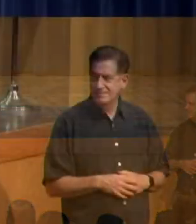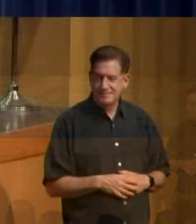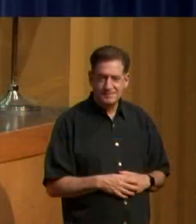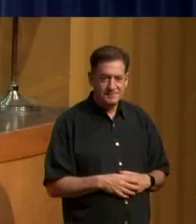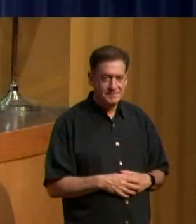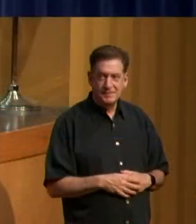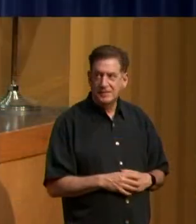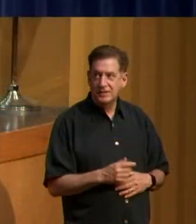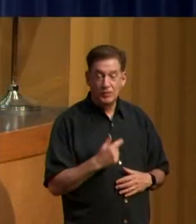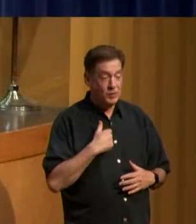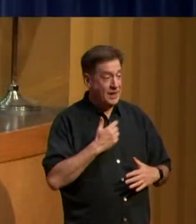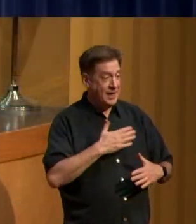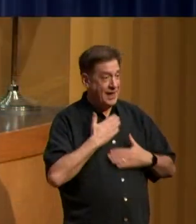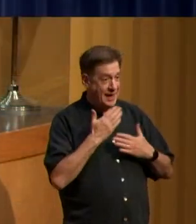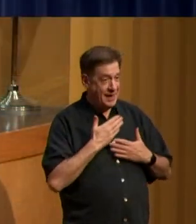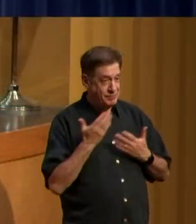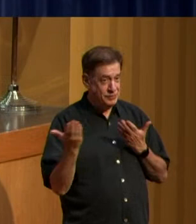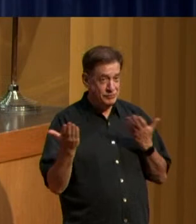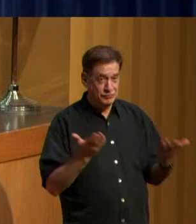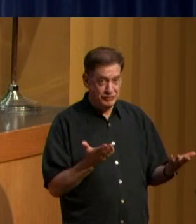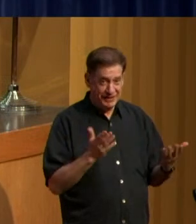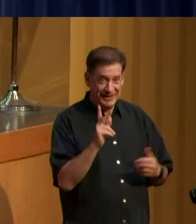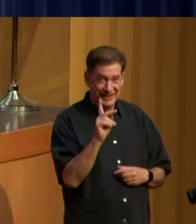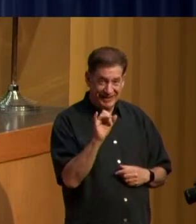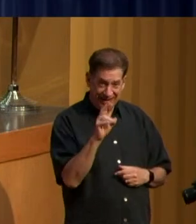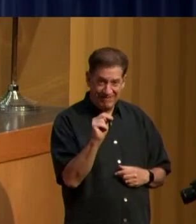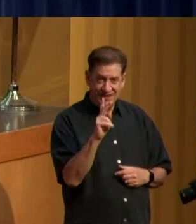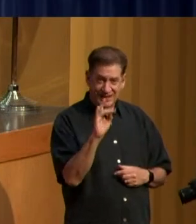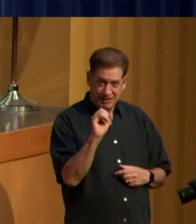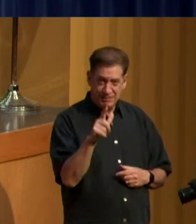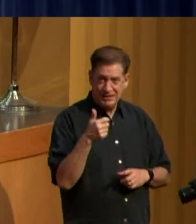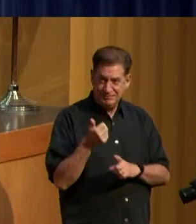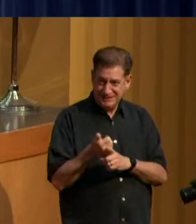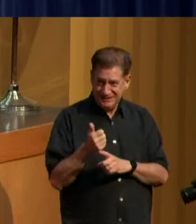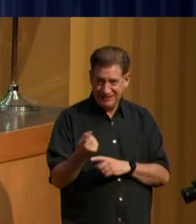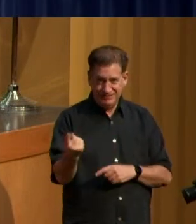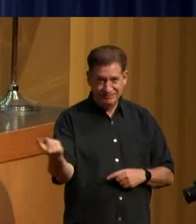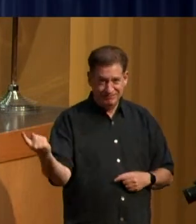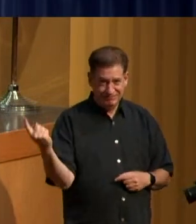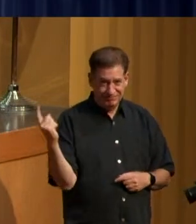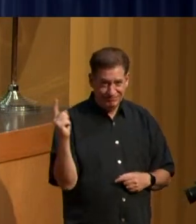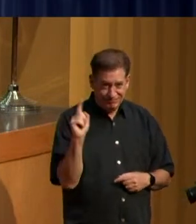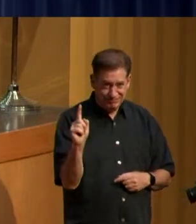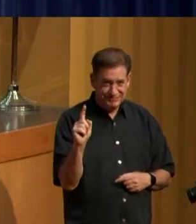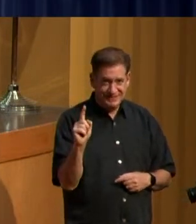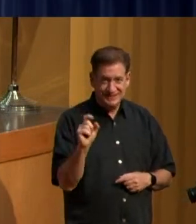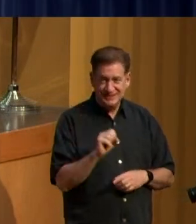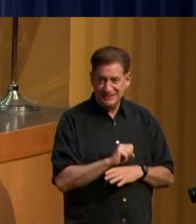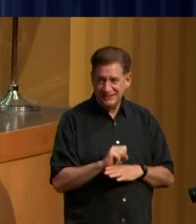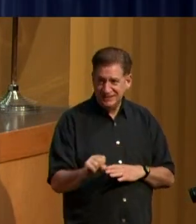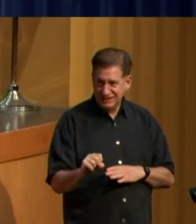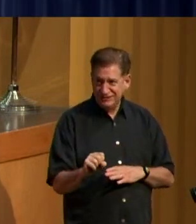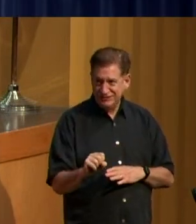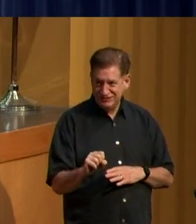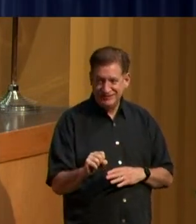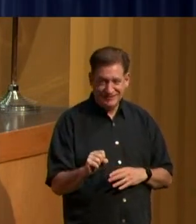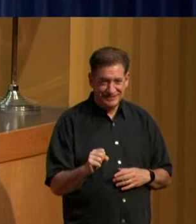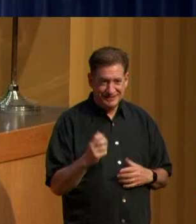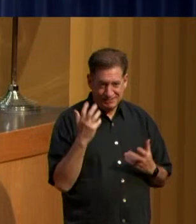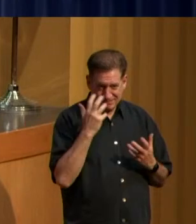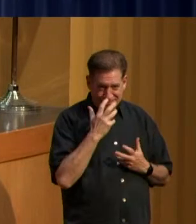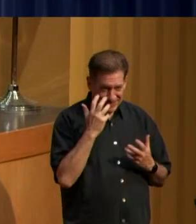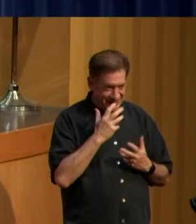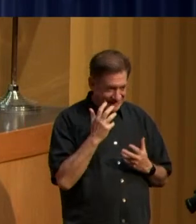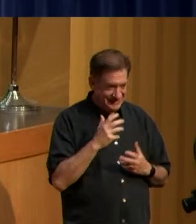We're happy to bring Kevin Kimball himself to the stage, the leader of the 7th in the nation, Phoenix